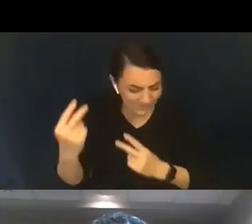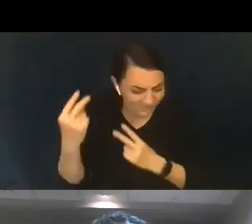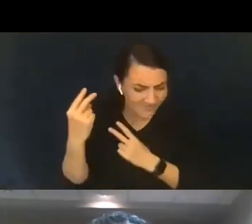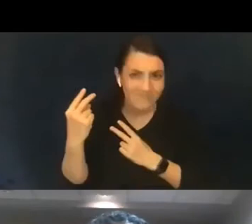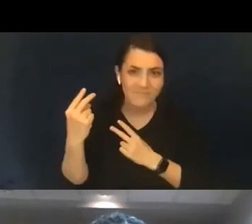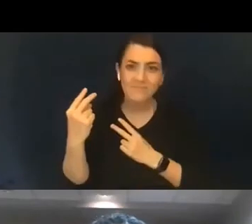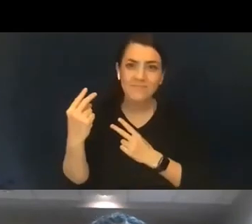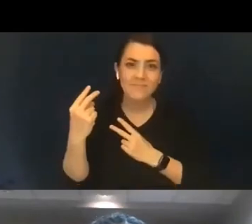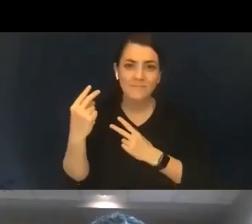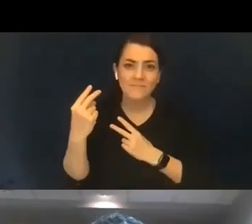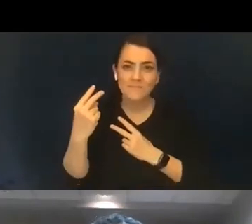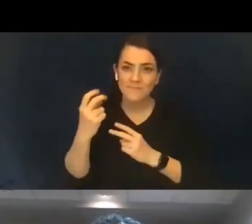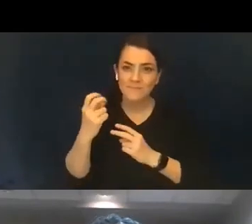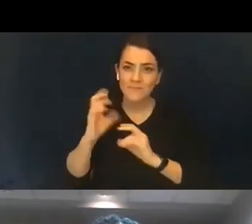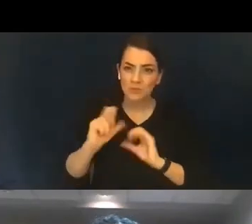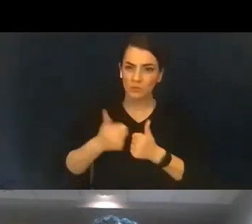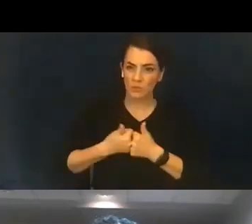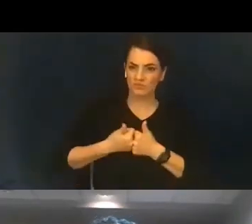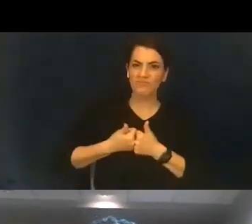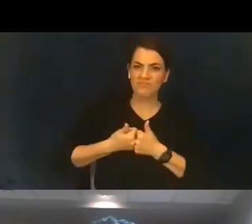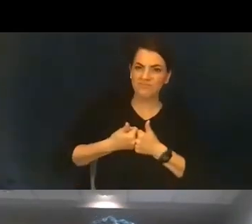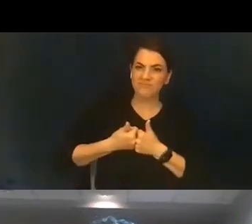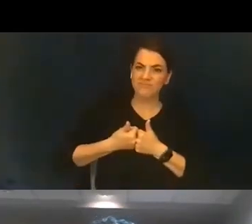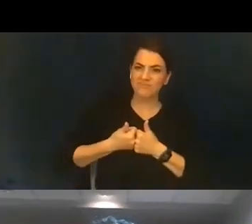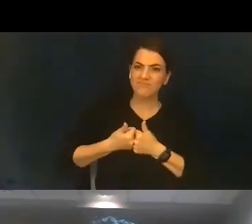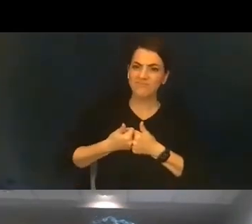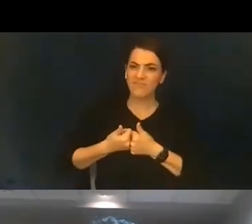that the elders feel, and